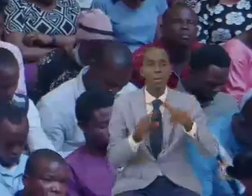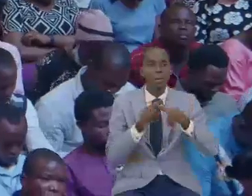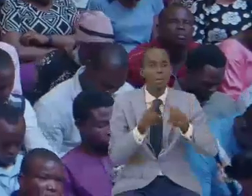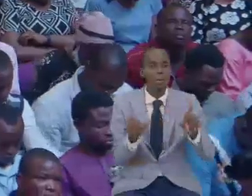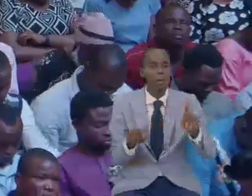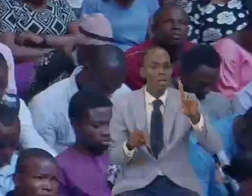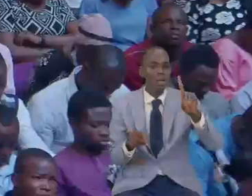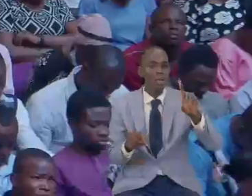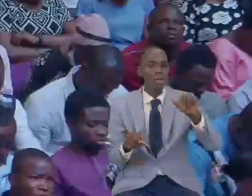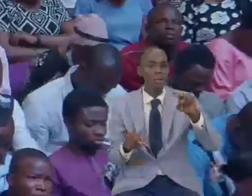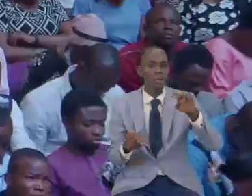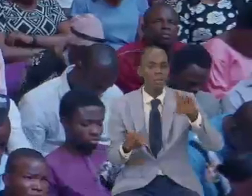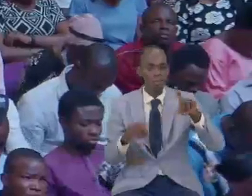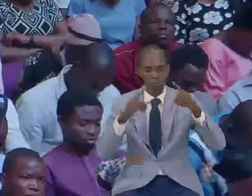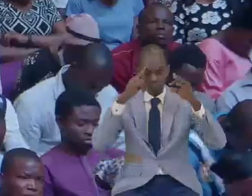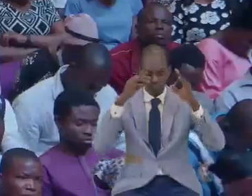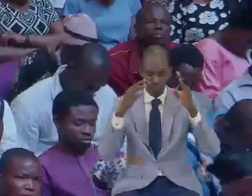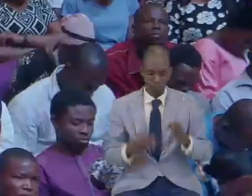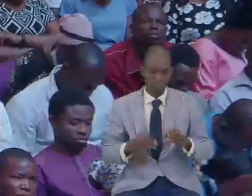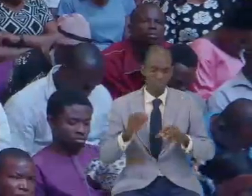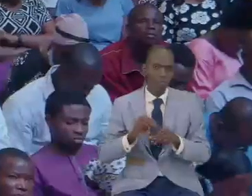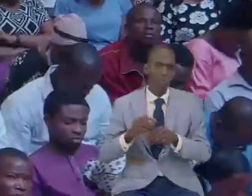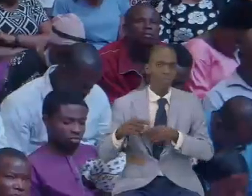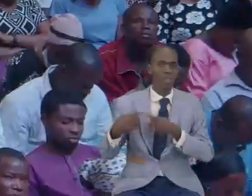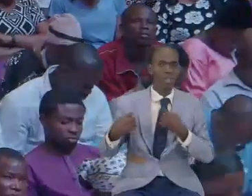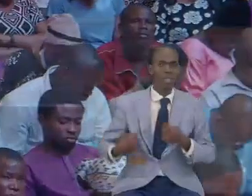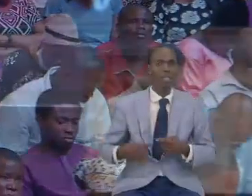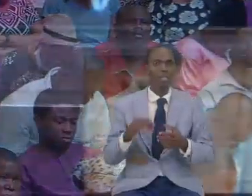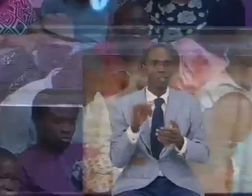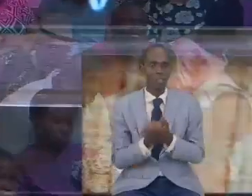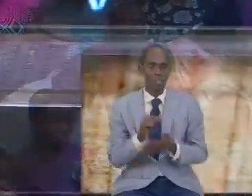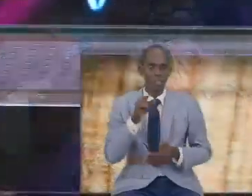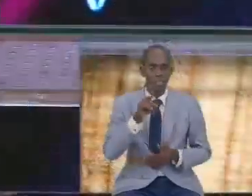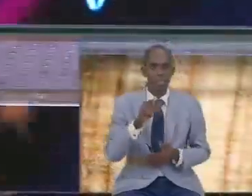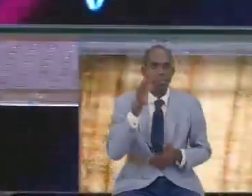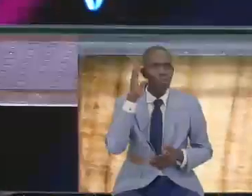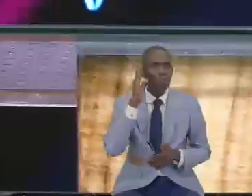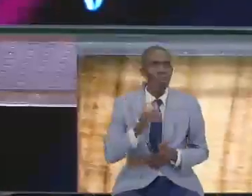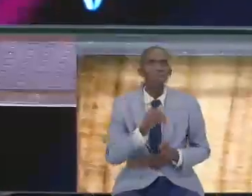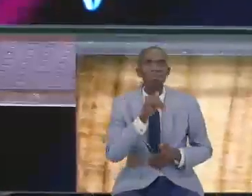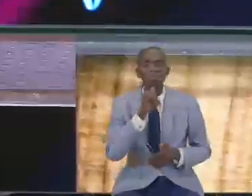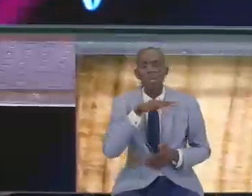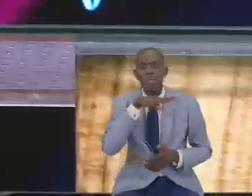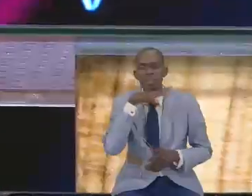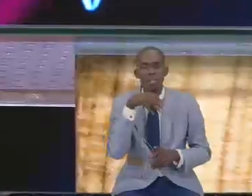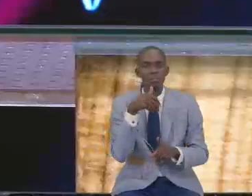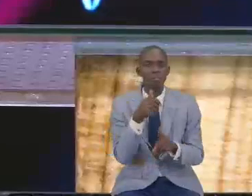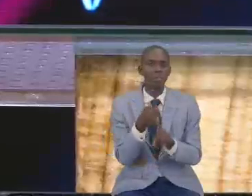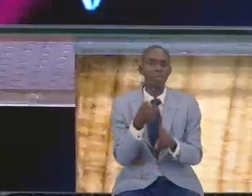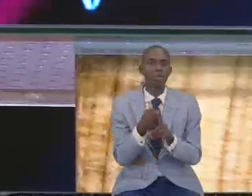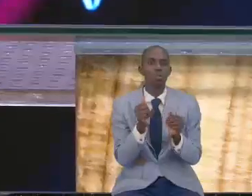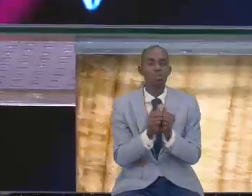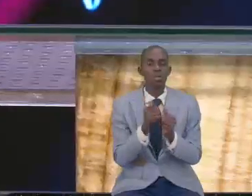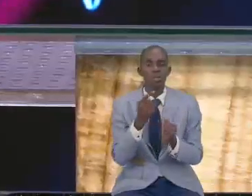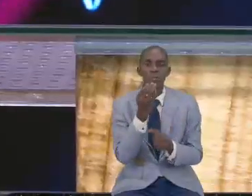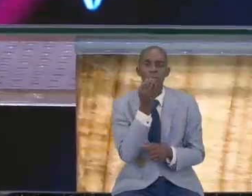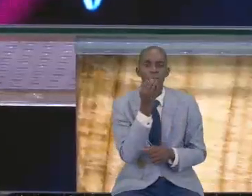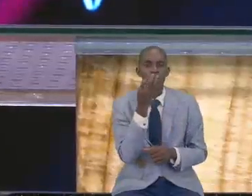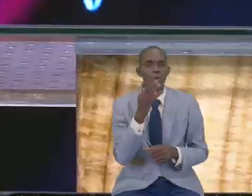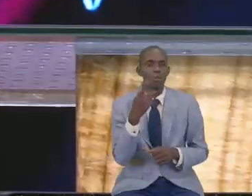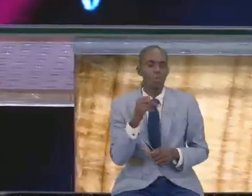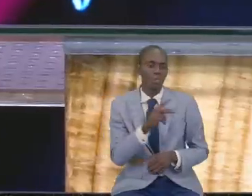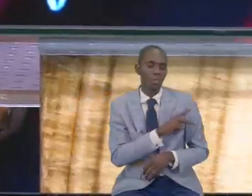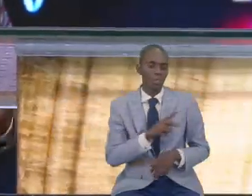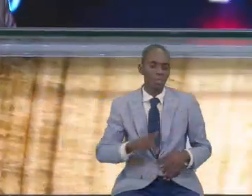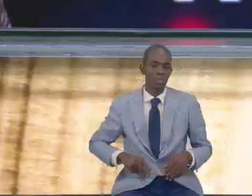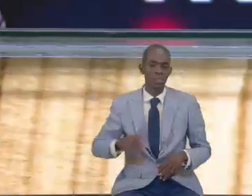Daniel purposed in his heart that he would not defile himself with the portion of the